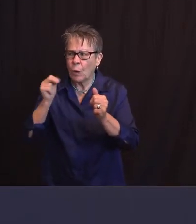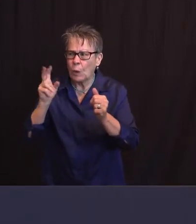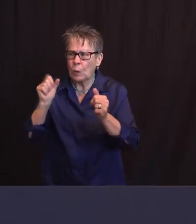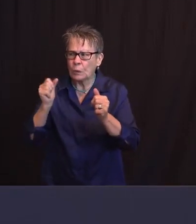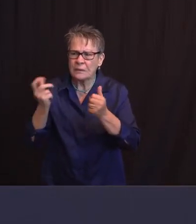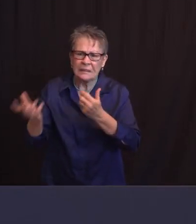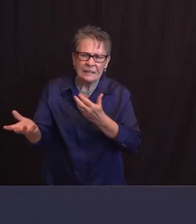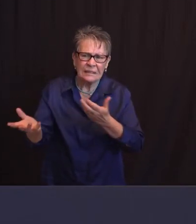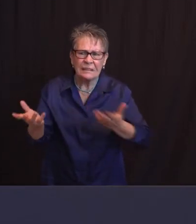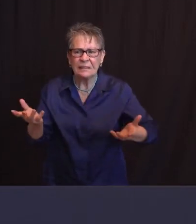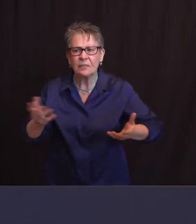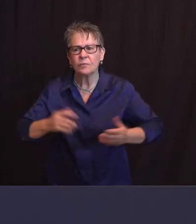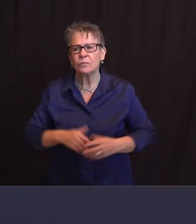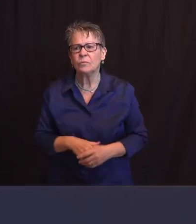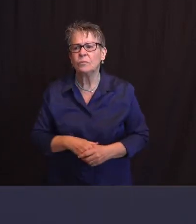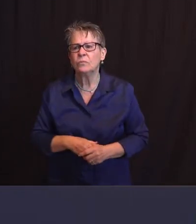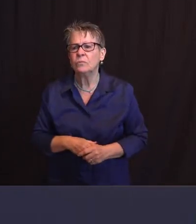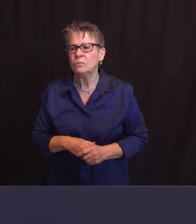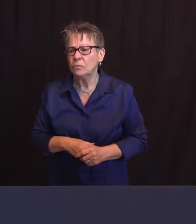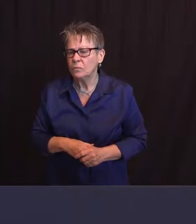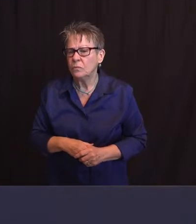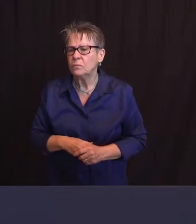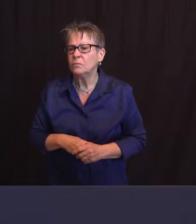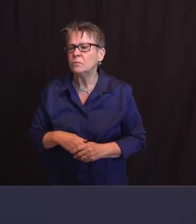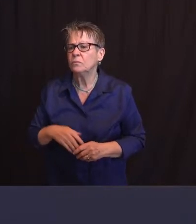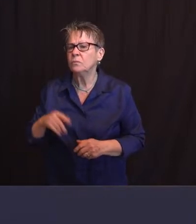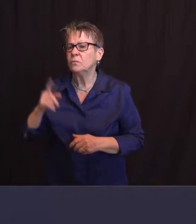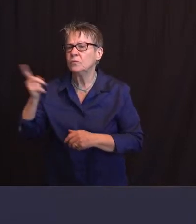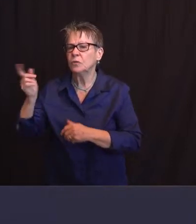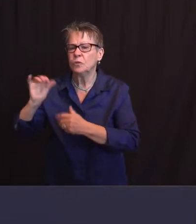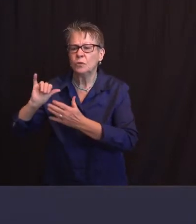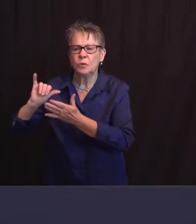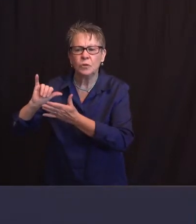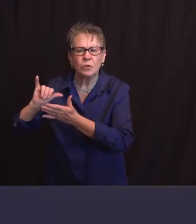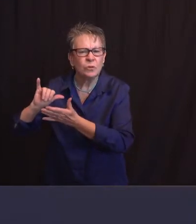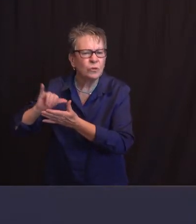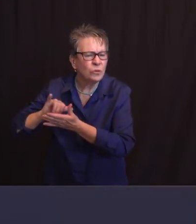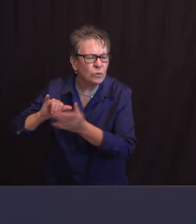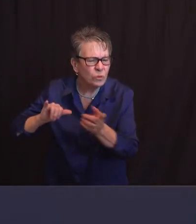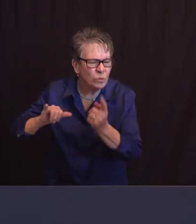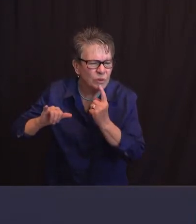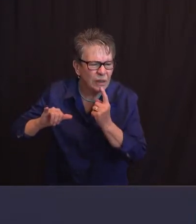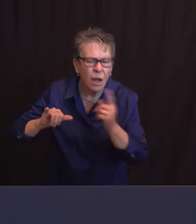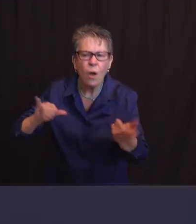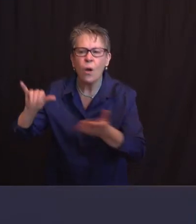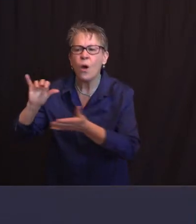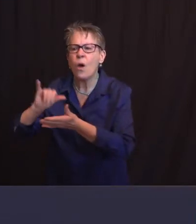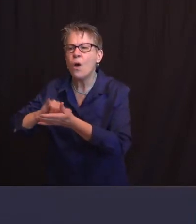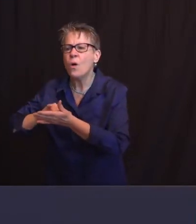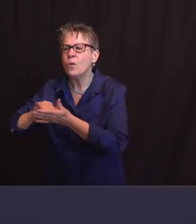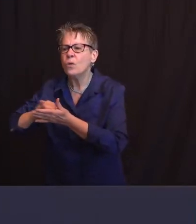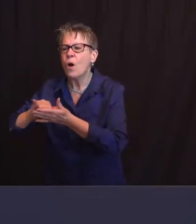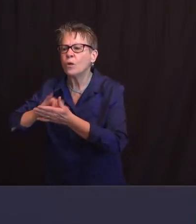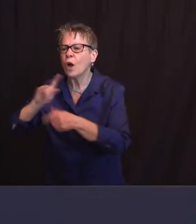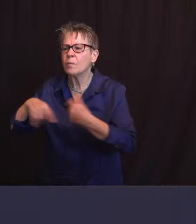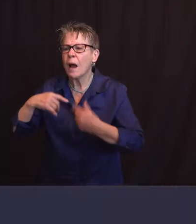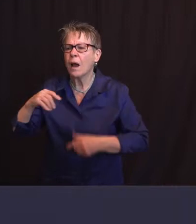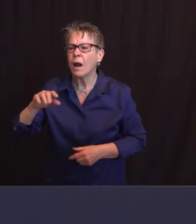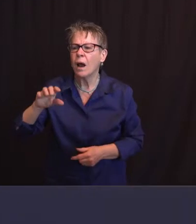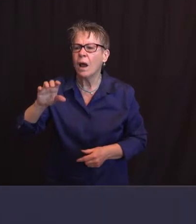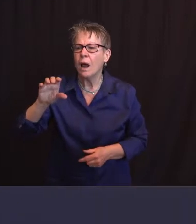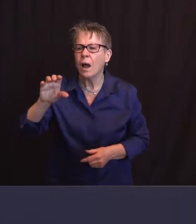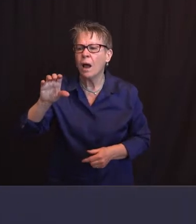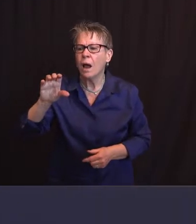New York is again exploring congestion pricing. One more time, sir? New York is again exploring congestion pricing. I know that you opposed this back